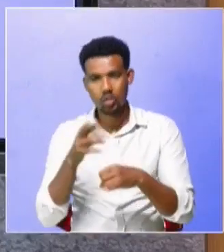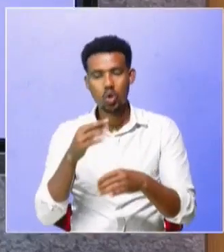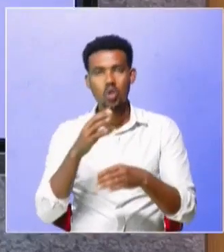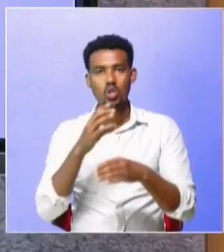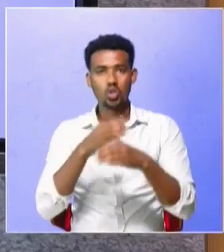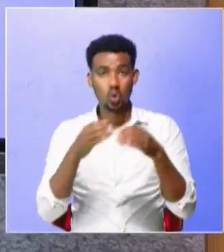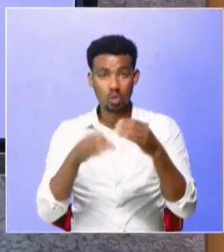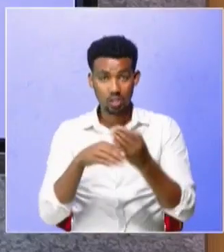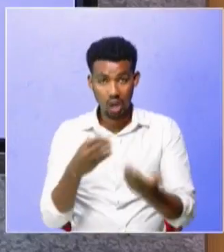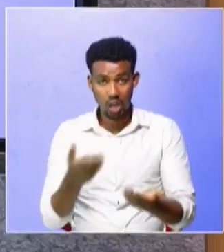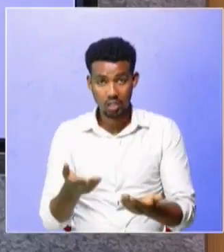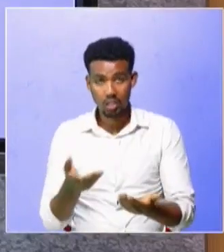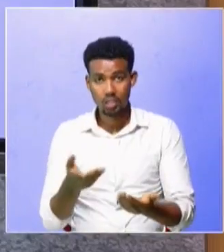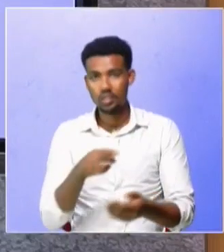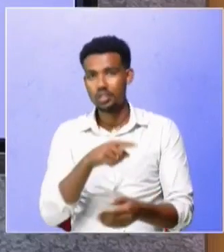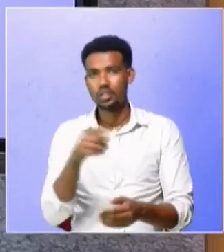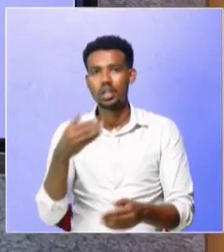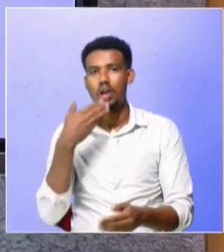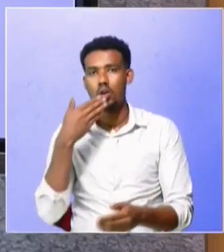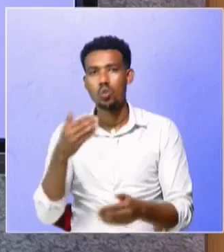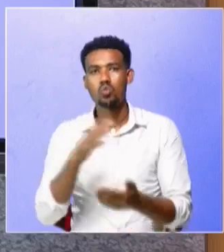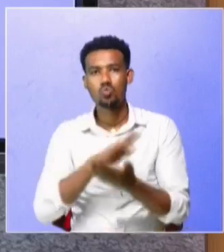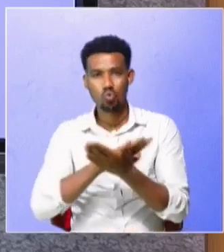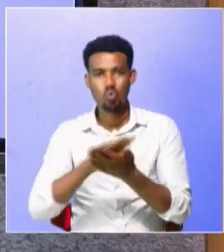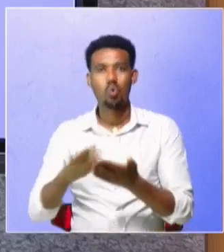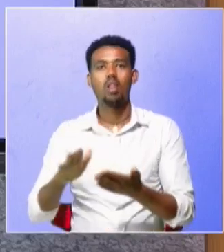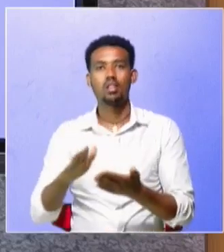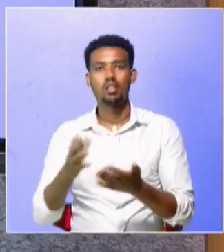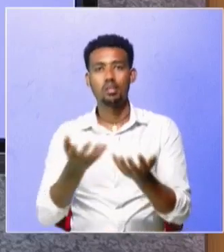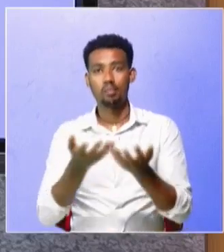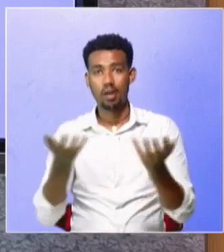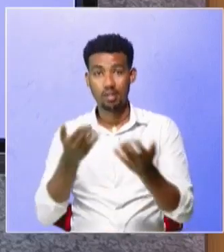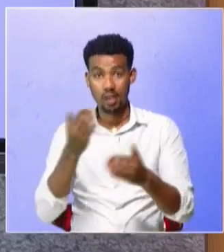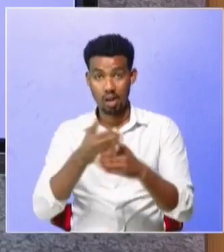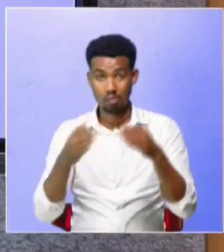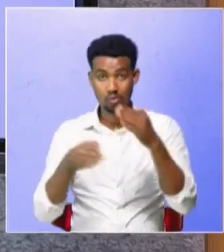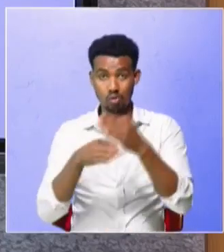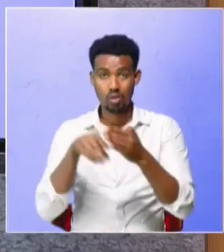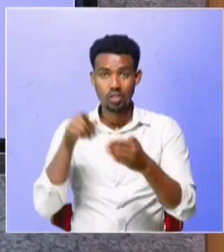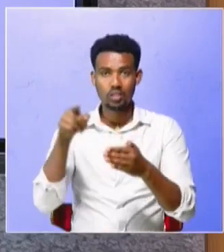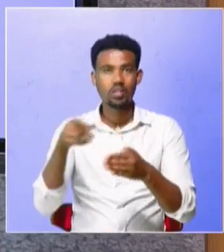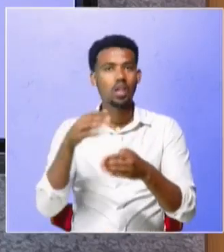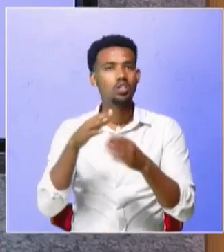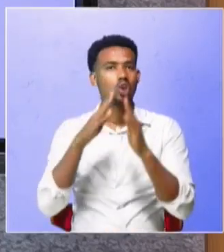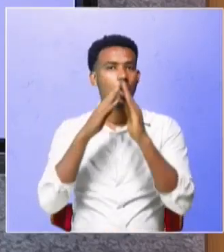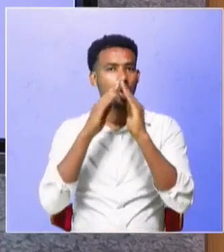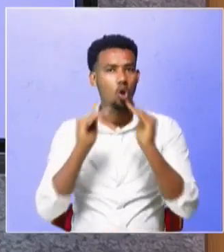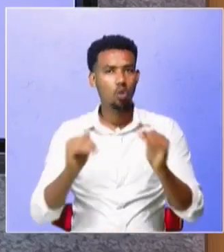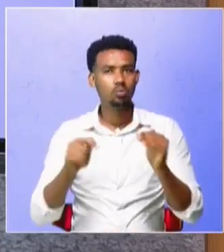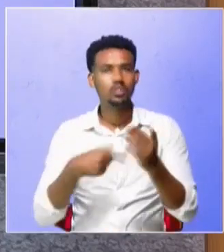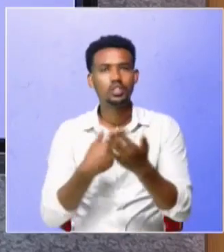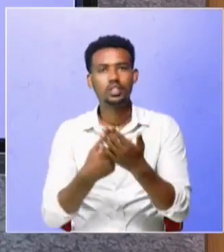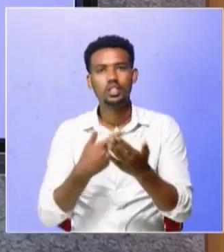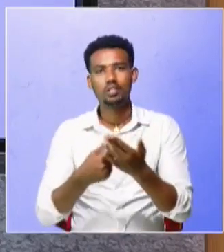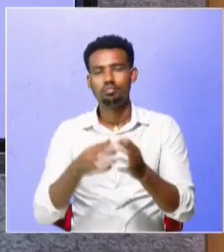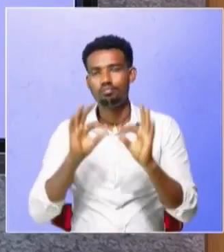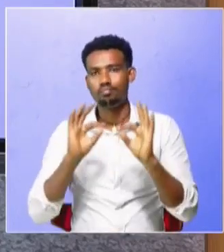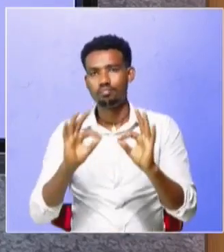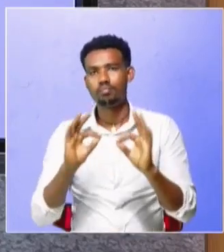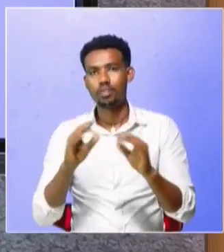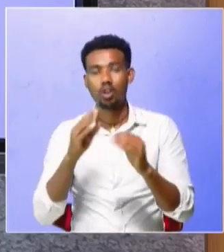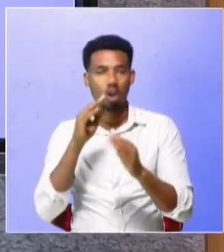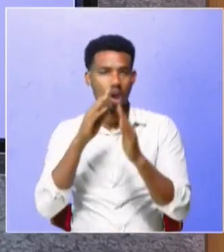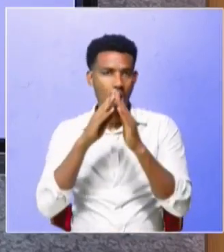constructors that use good quality material to build, then that is what? That is really great for the